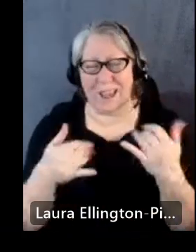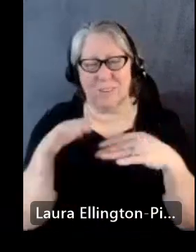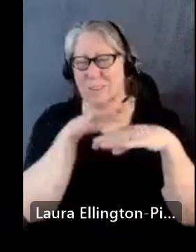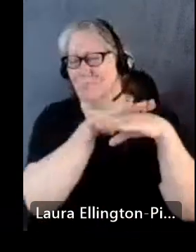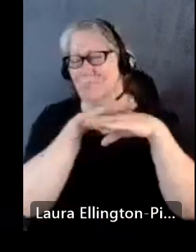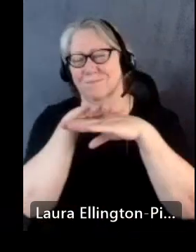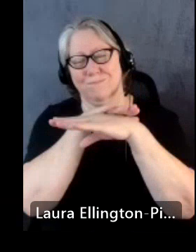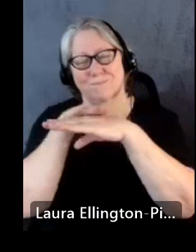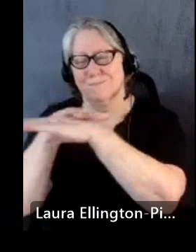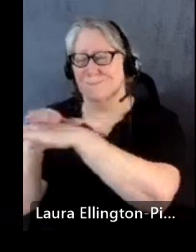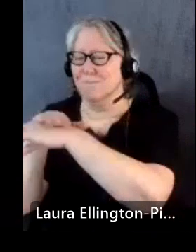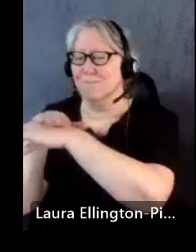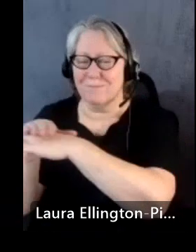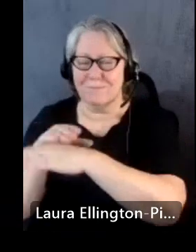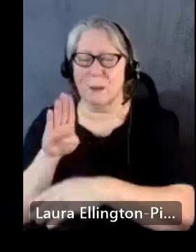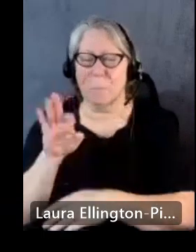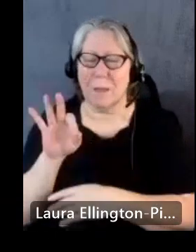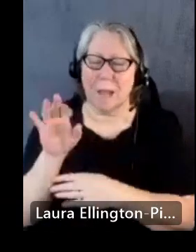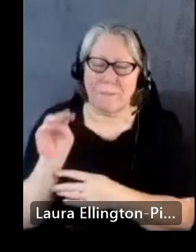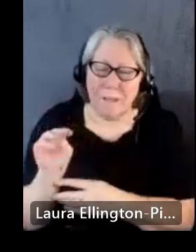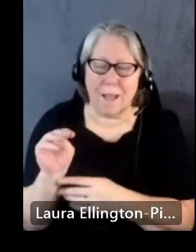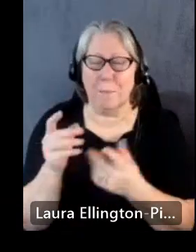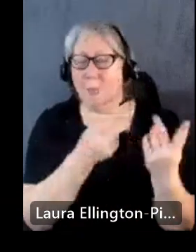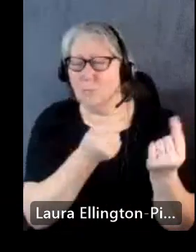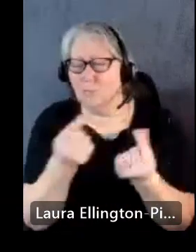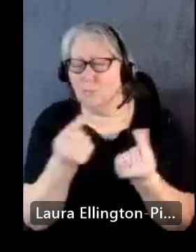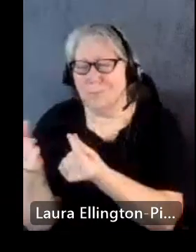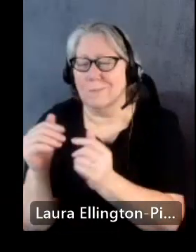what BFM is and how it works.